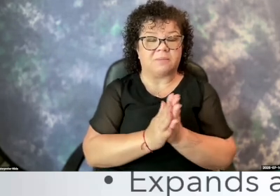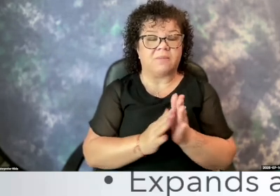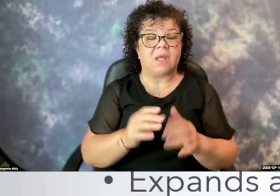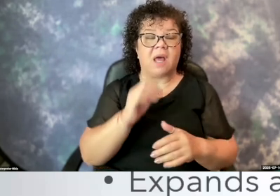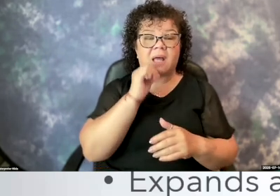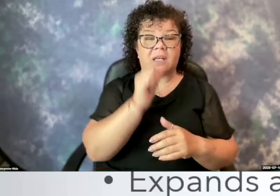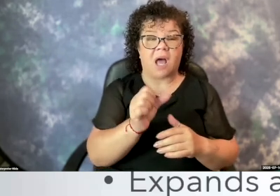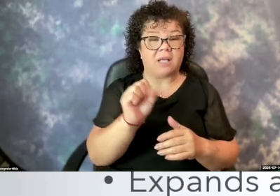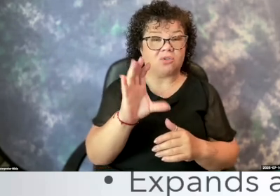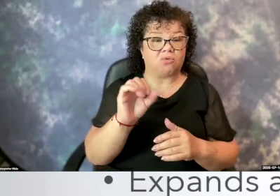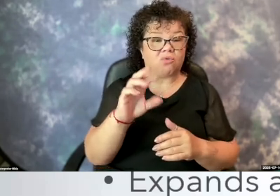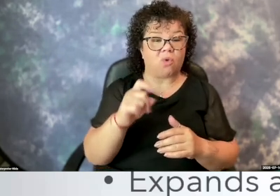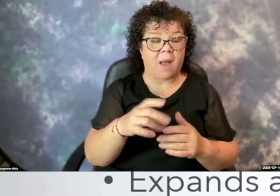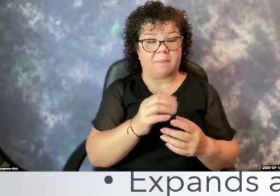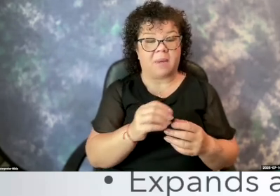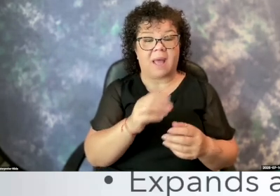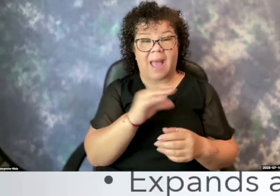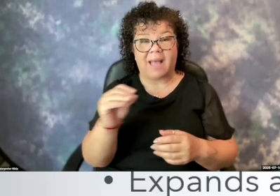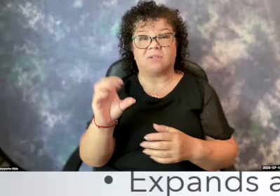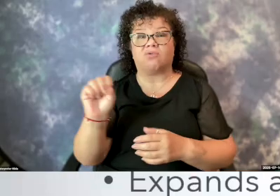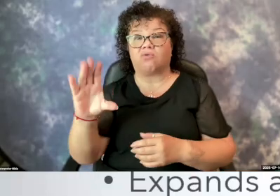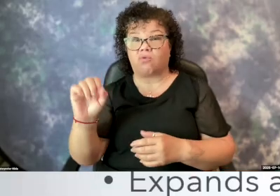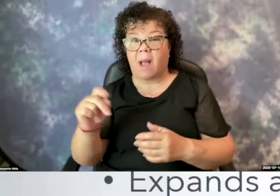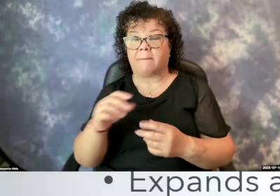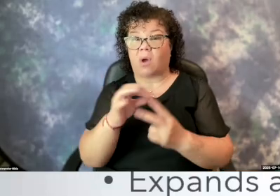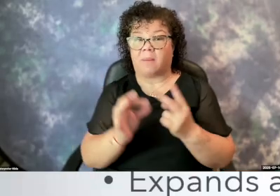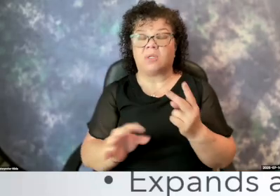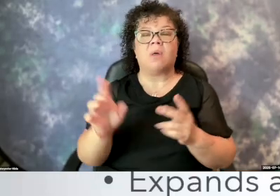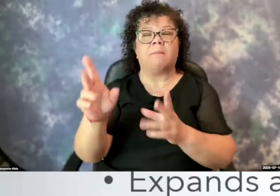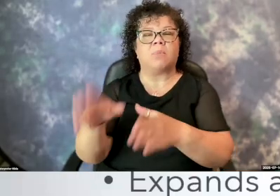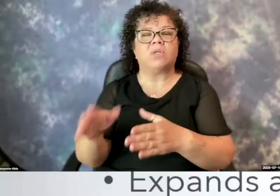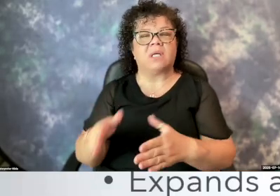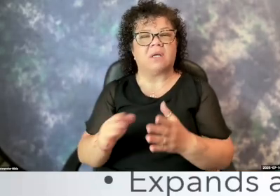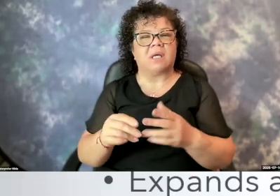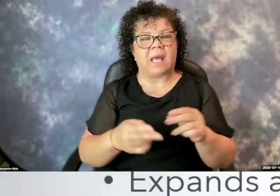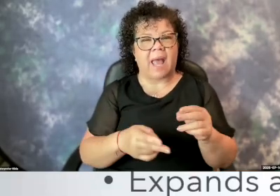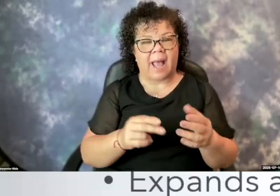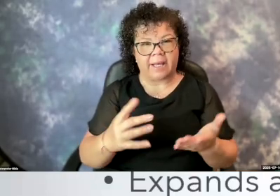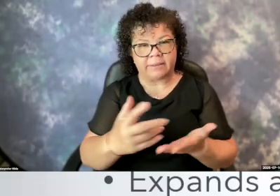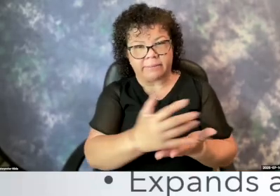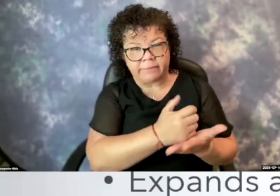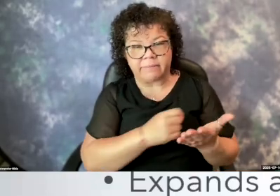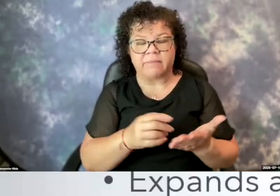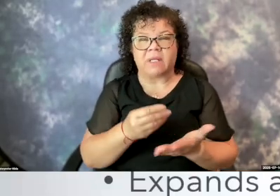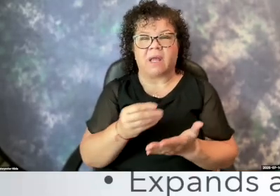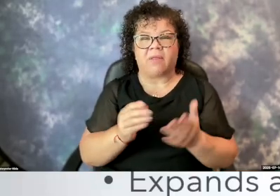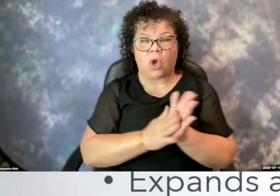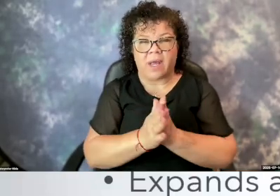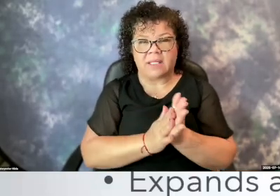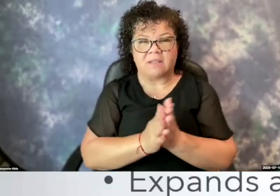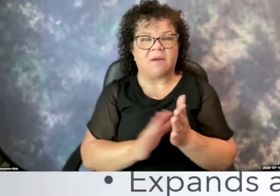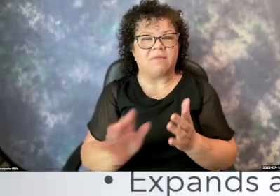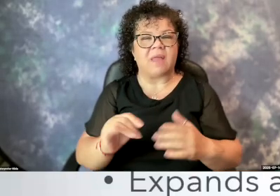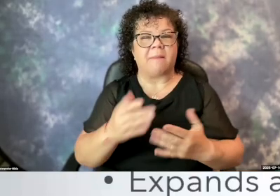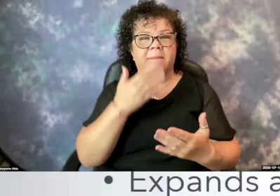non-scrap incentives. By enabling both a scrap and non-scrap option, consumers would be able to literally build their